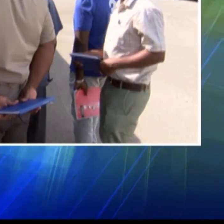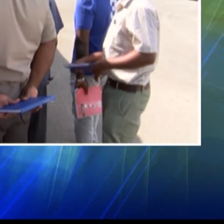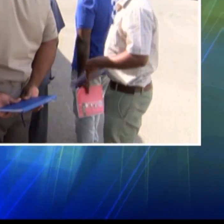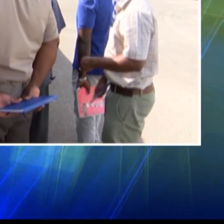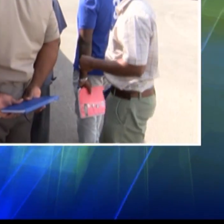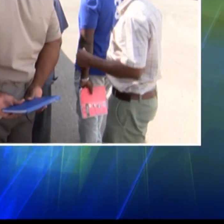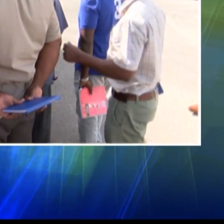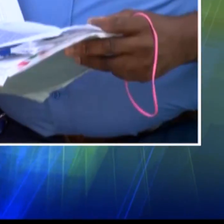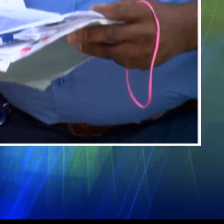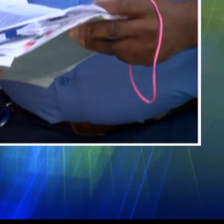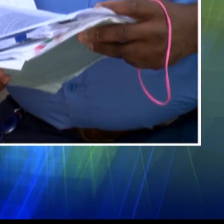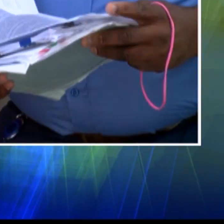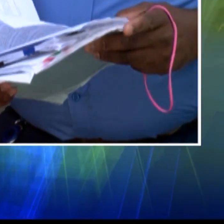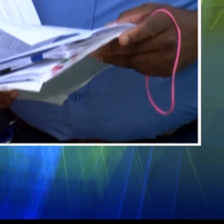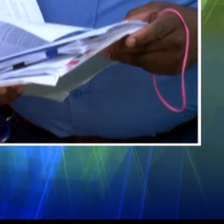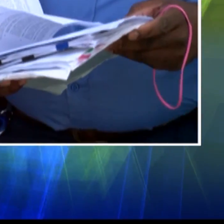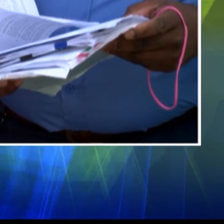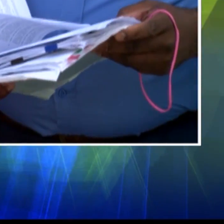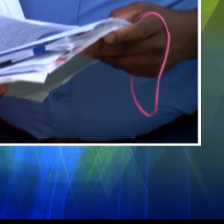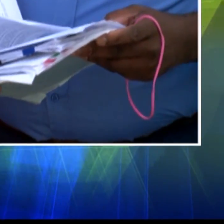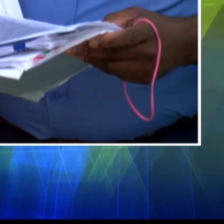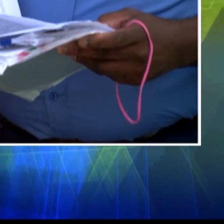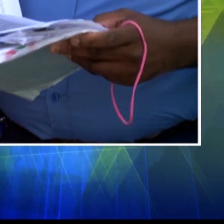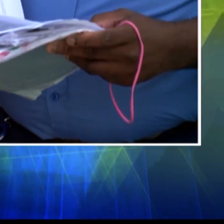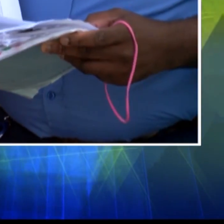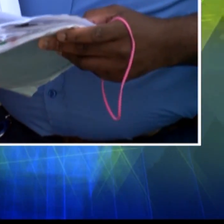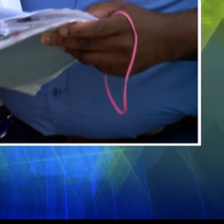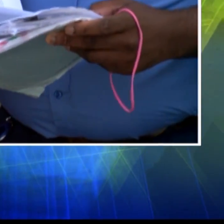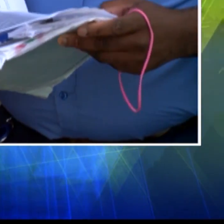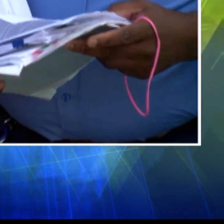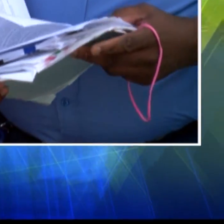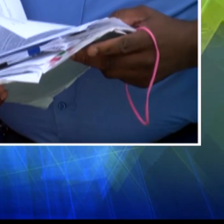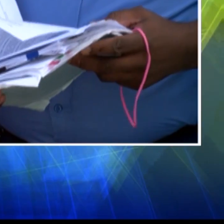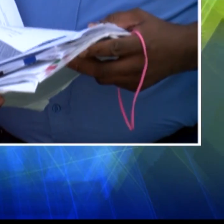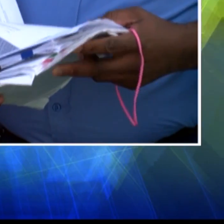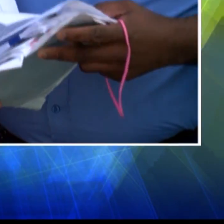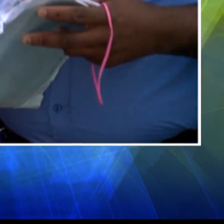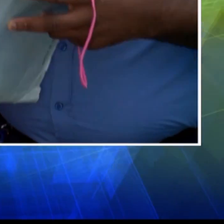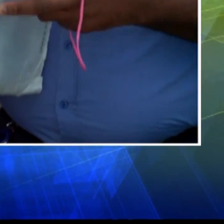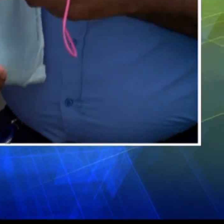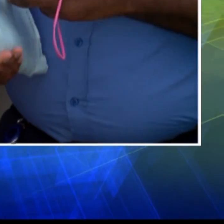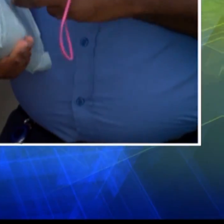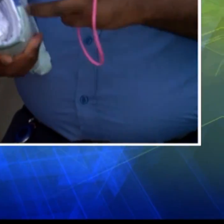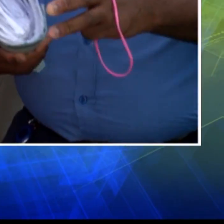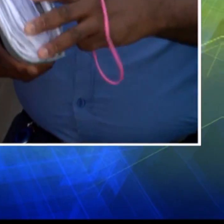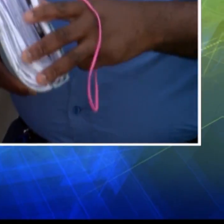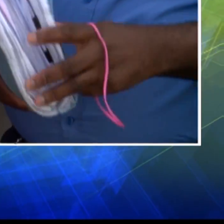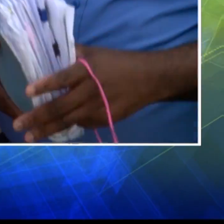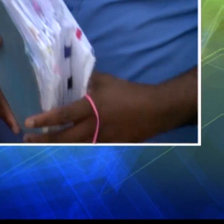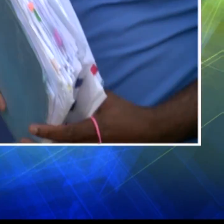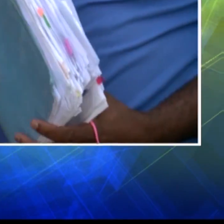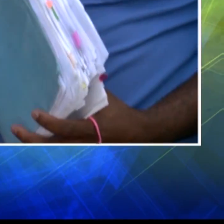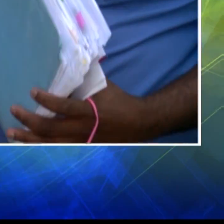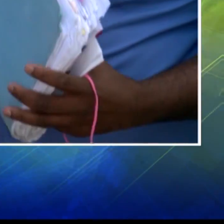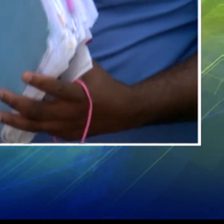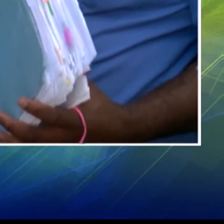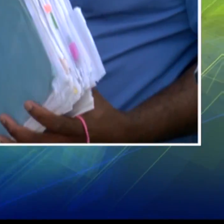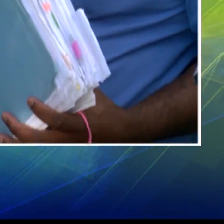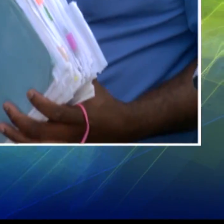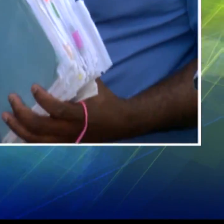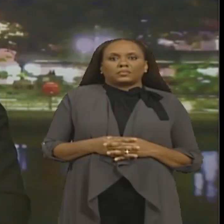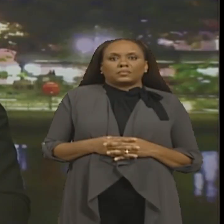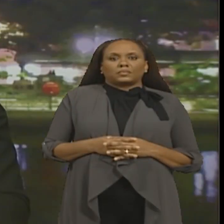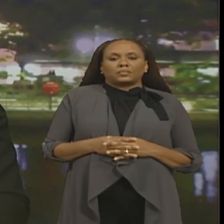it's important to note that this figure does not include those who have agreed to voluntary separation or management and supervisory